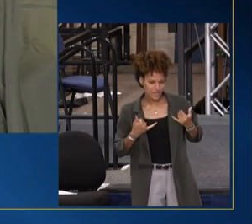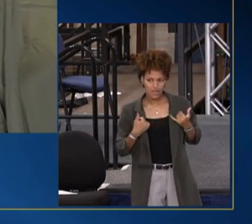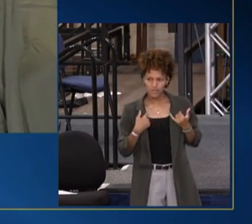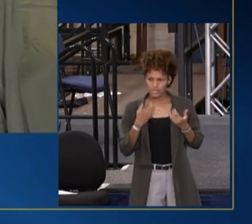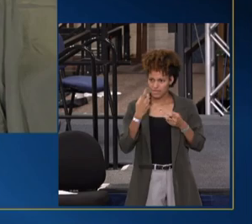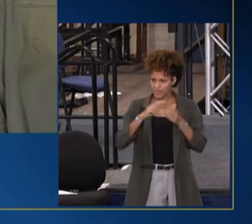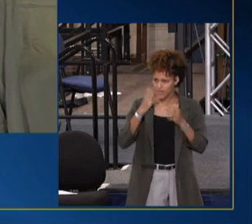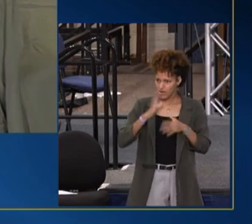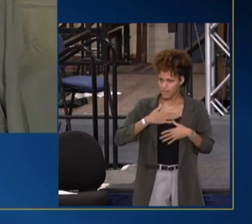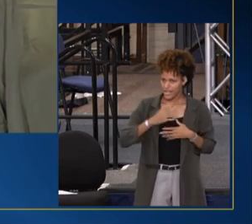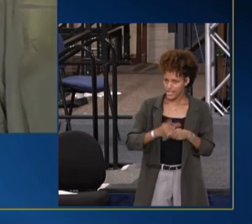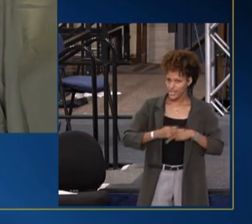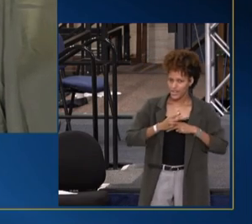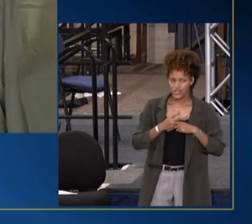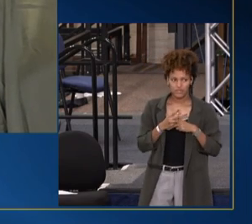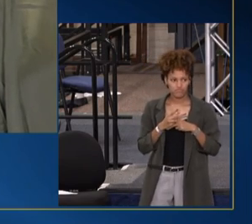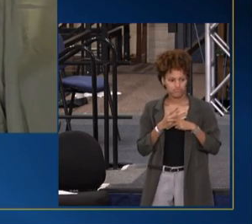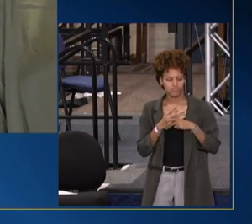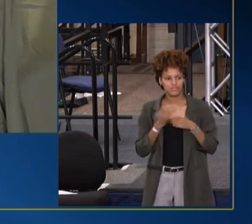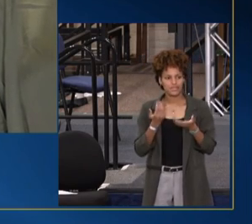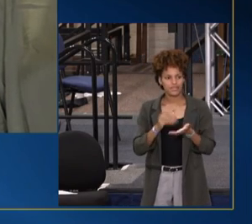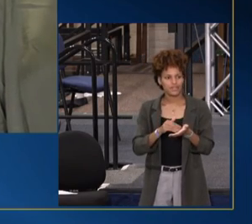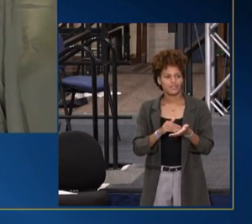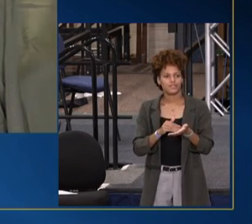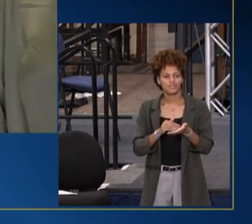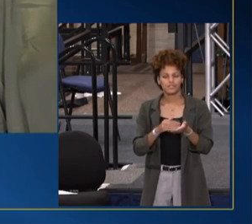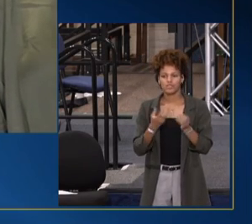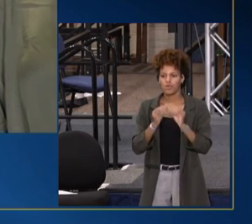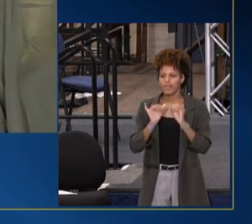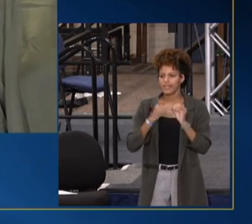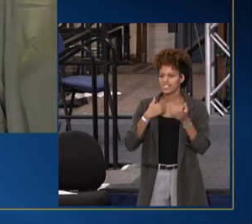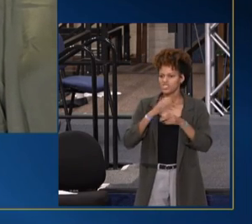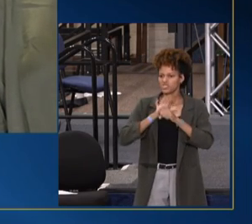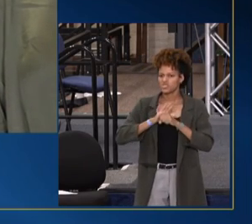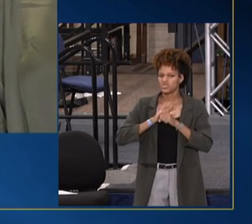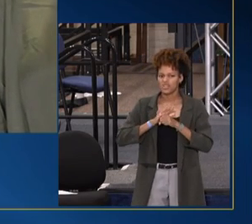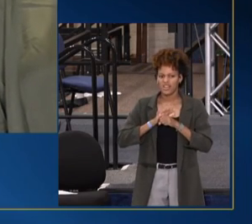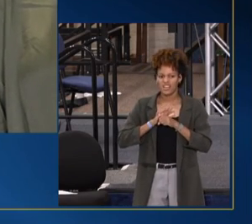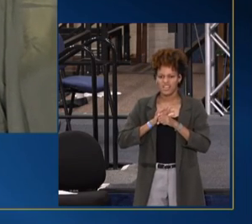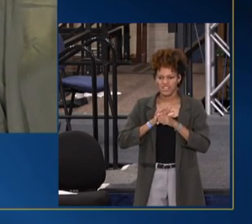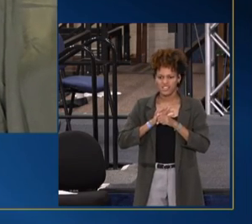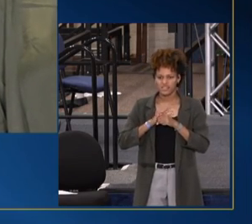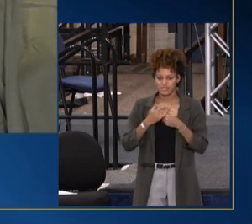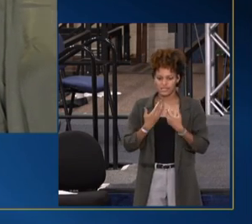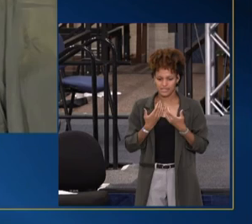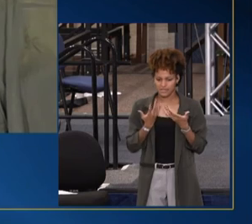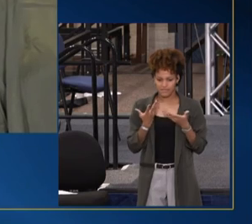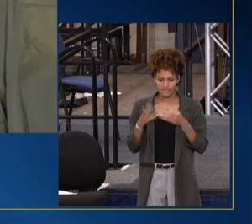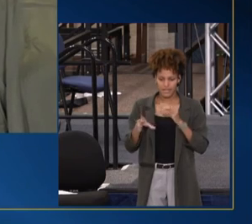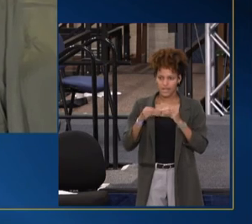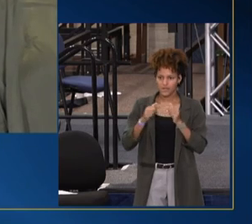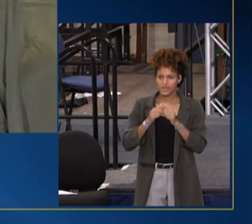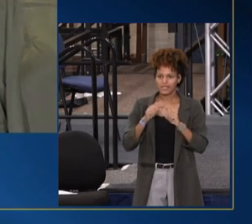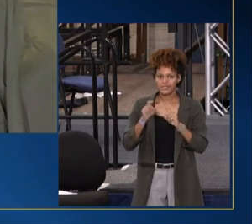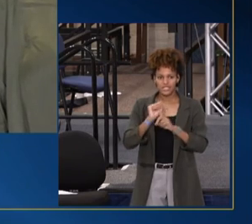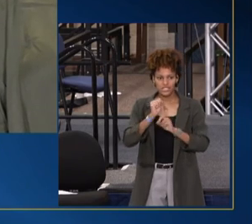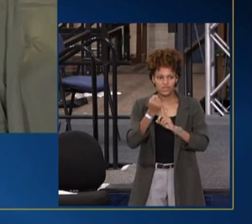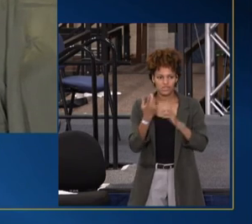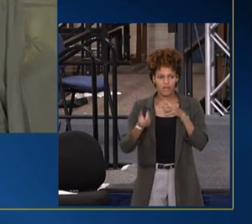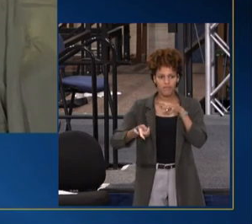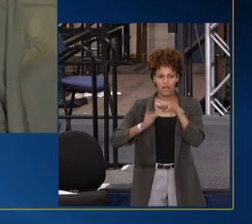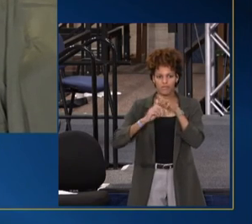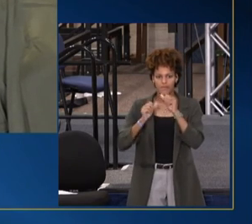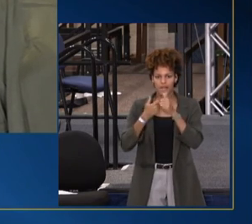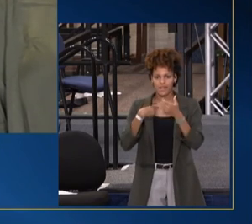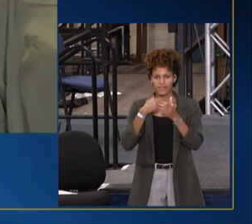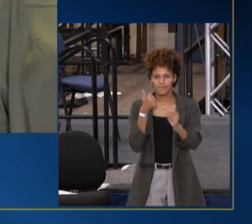for my care? You know, it's again, that I think it's more of a stress factor that's built in to this scenarios and how that